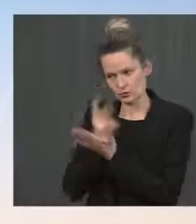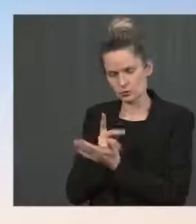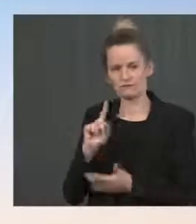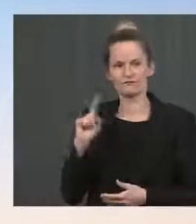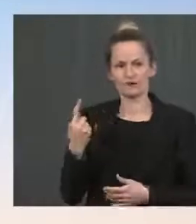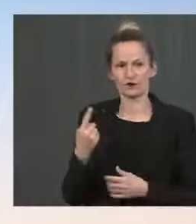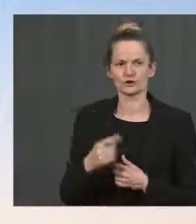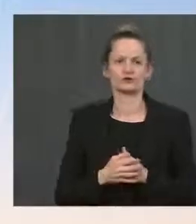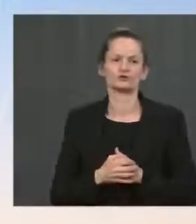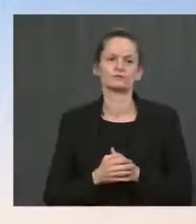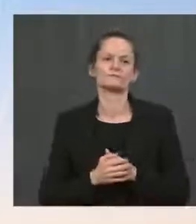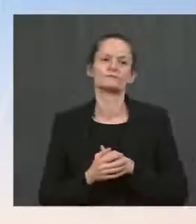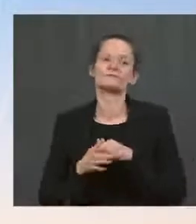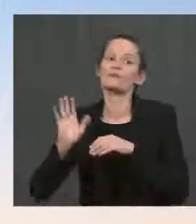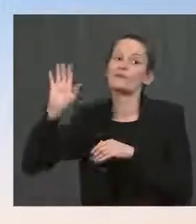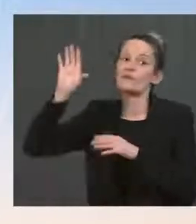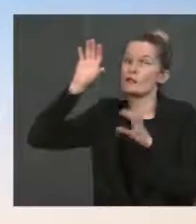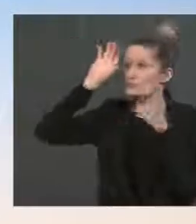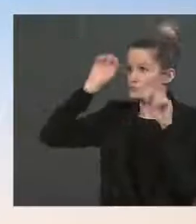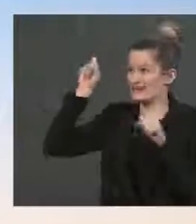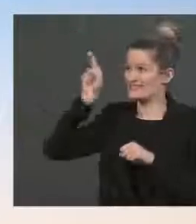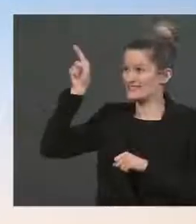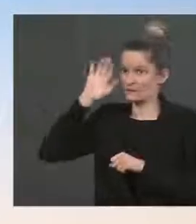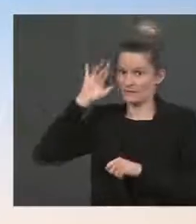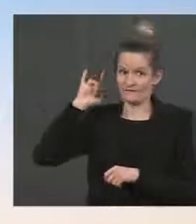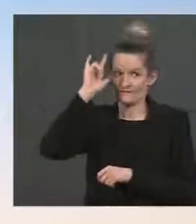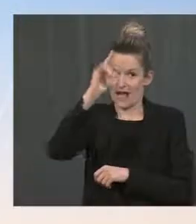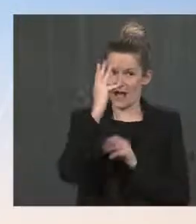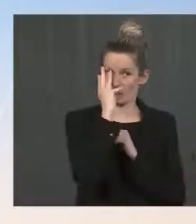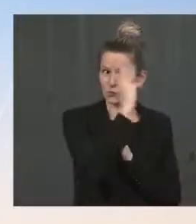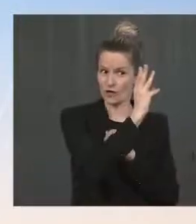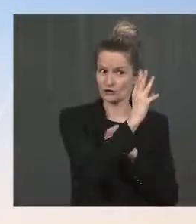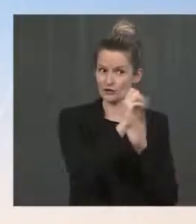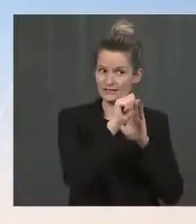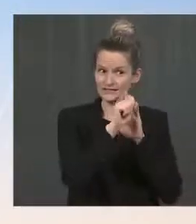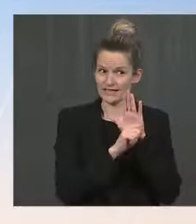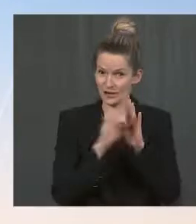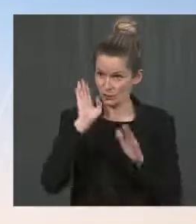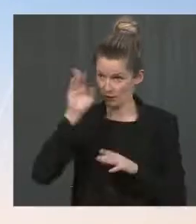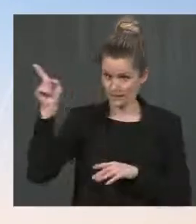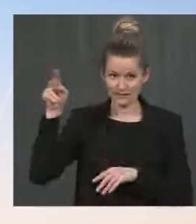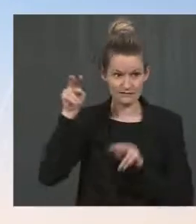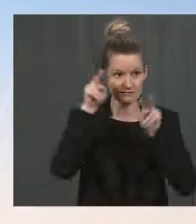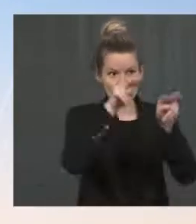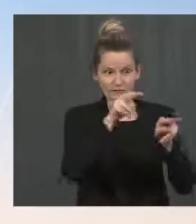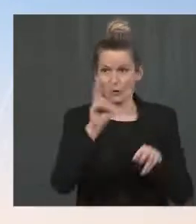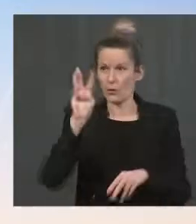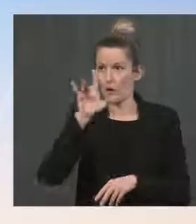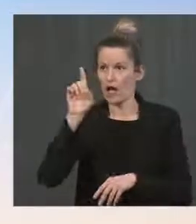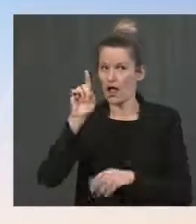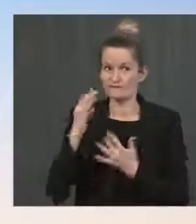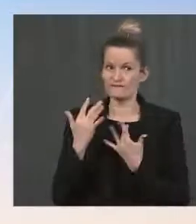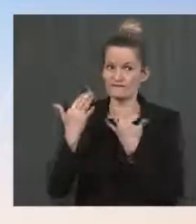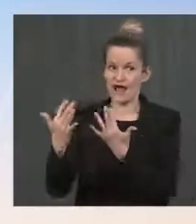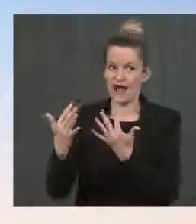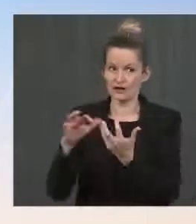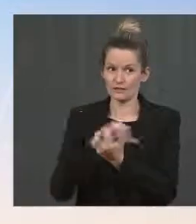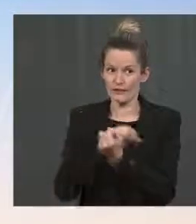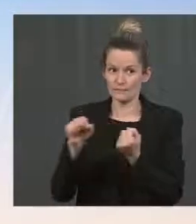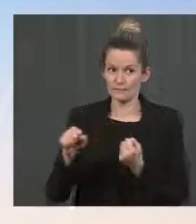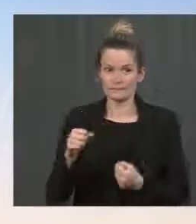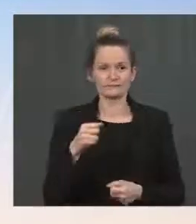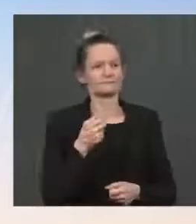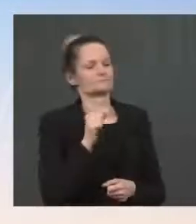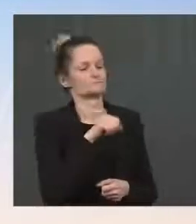heads west. Mm-hmm. Do you have any more information you can share on that? He will see wildfire damage. I know we are eager. You're all eager. I'm eager